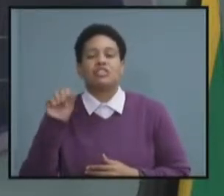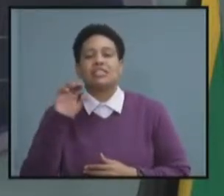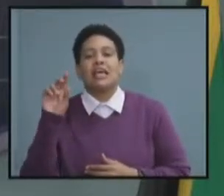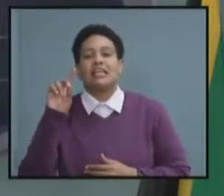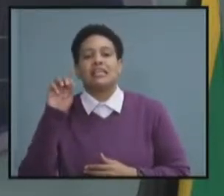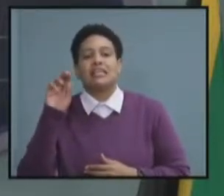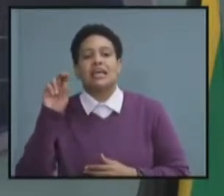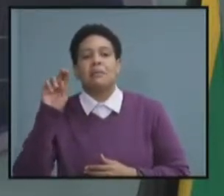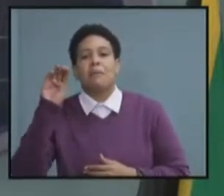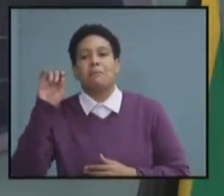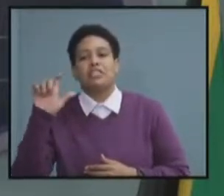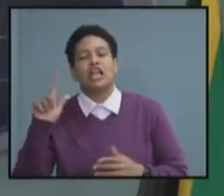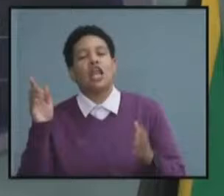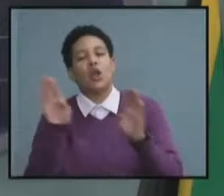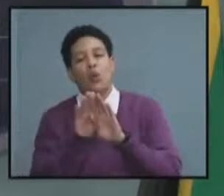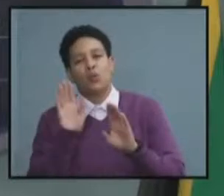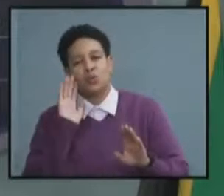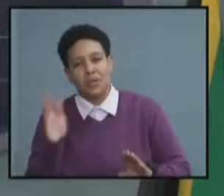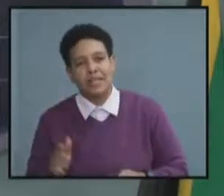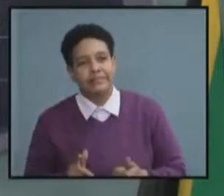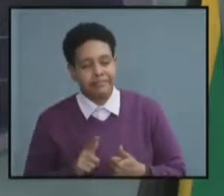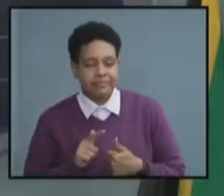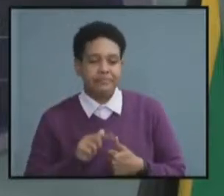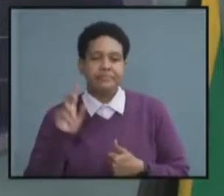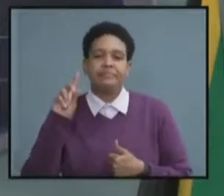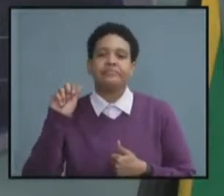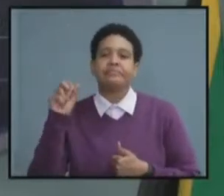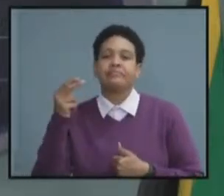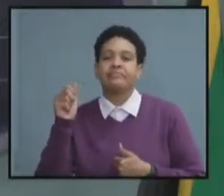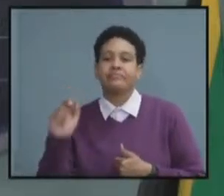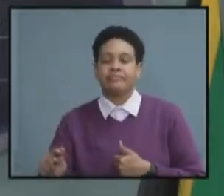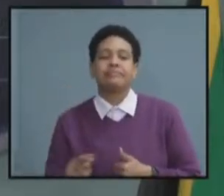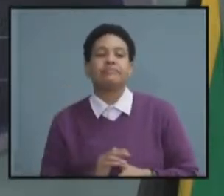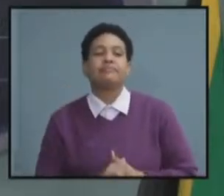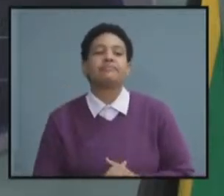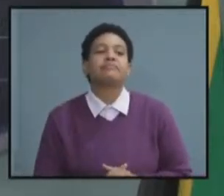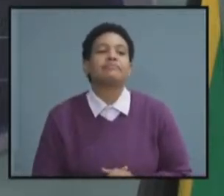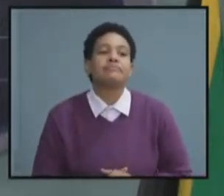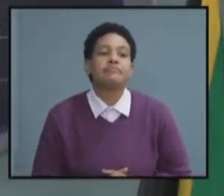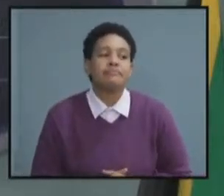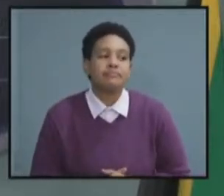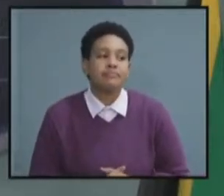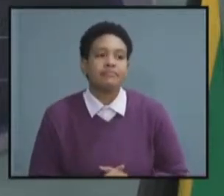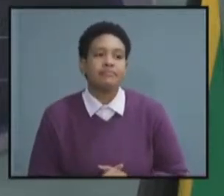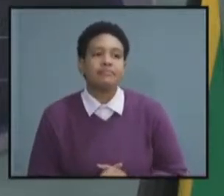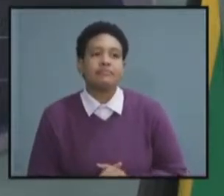Mitchell, and then we'll close. Dashan?